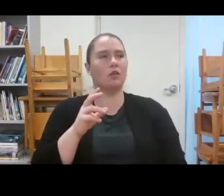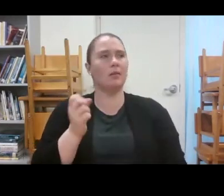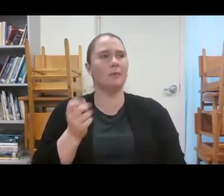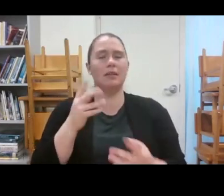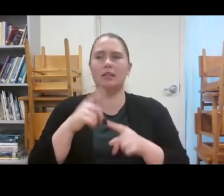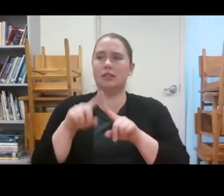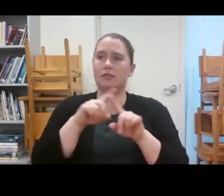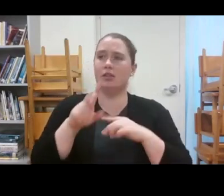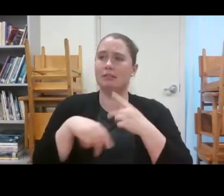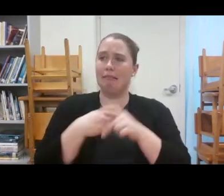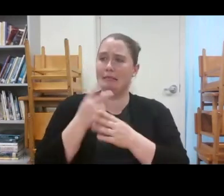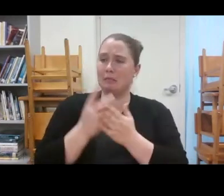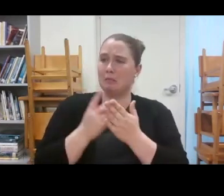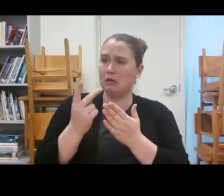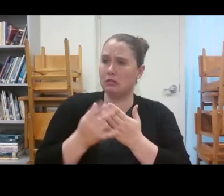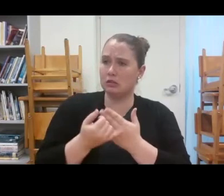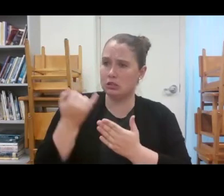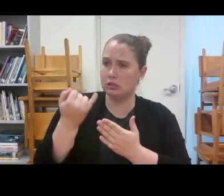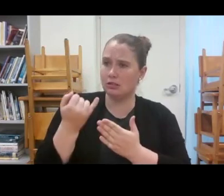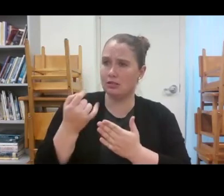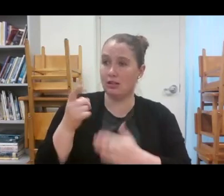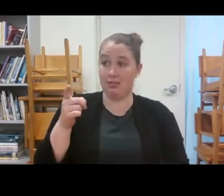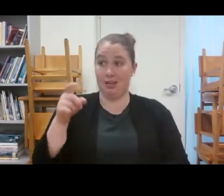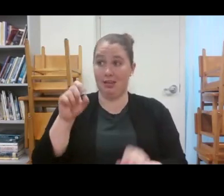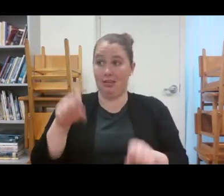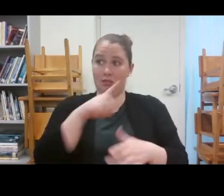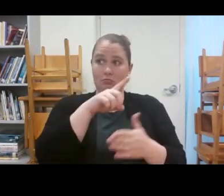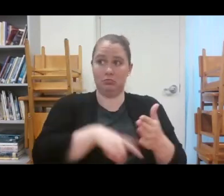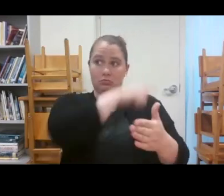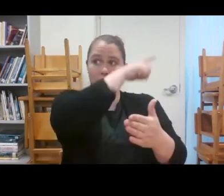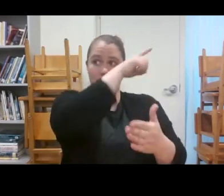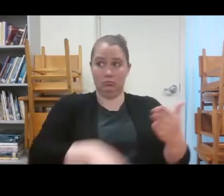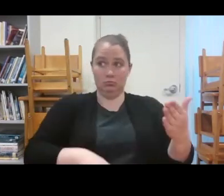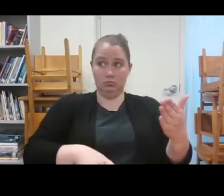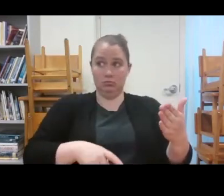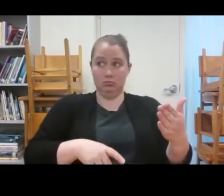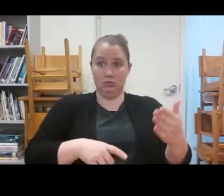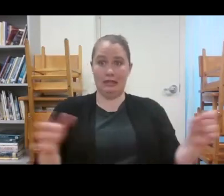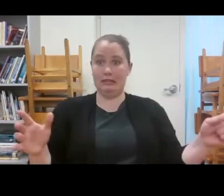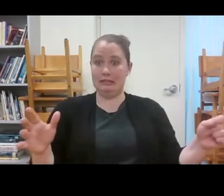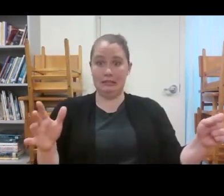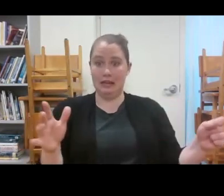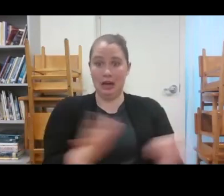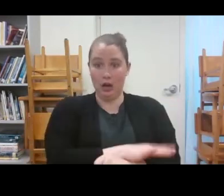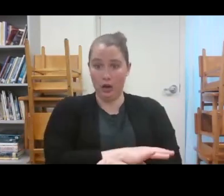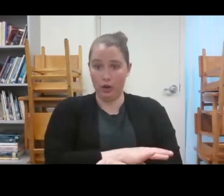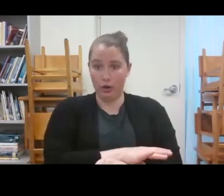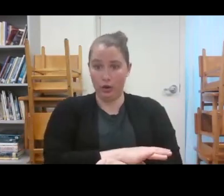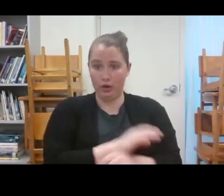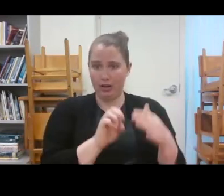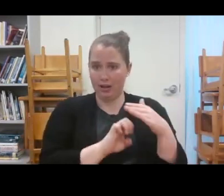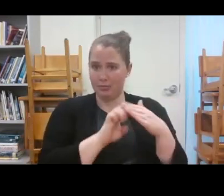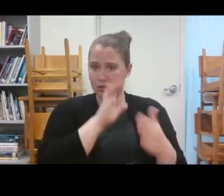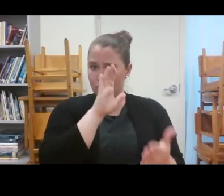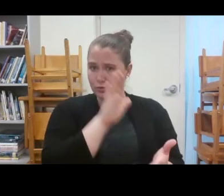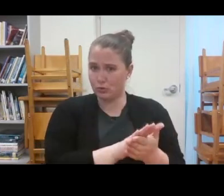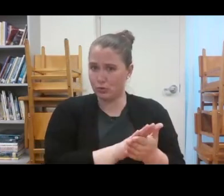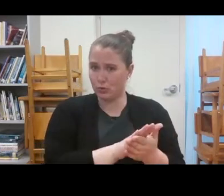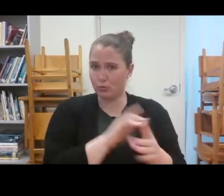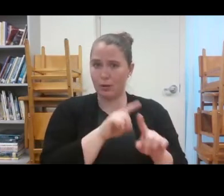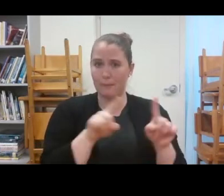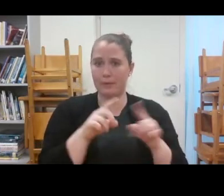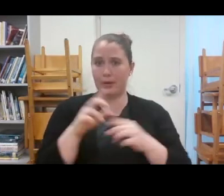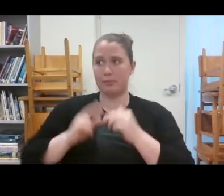things or types of project? I mean, can they ixnay an entire elementary school but vote to build a